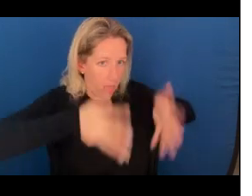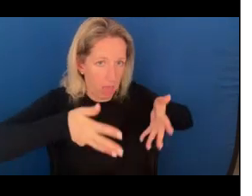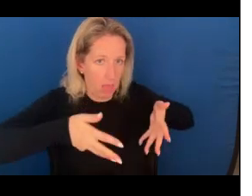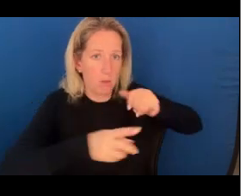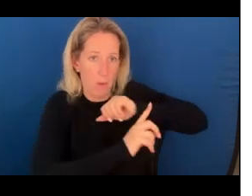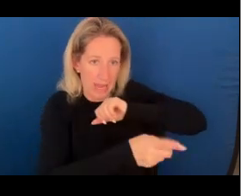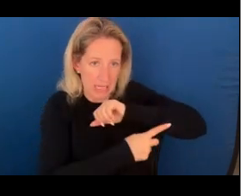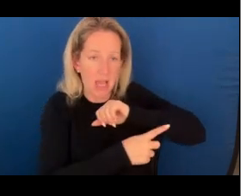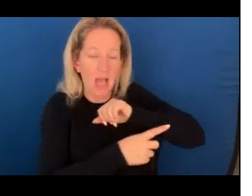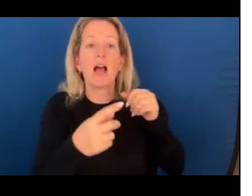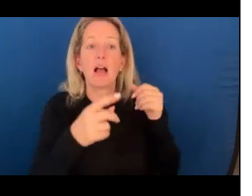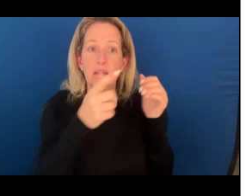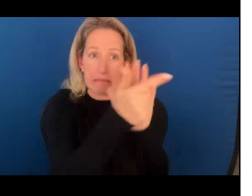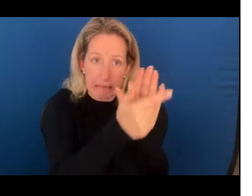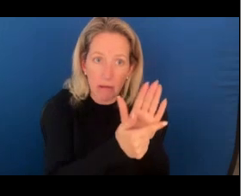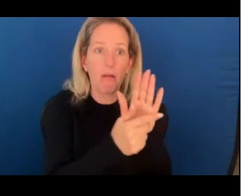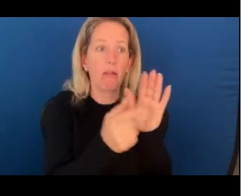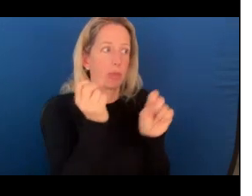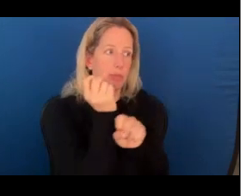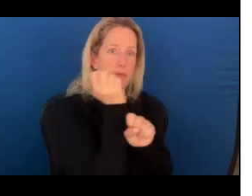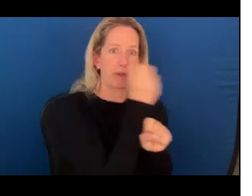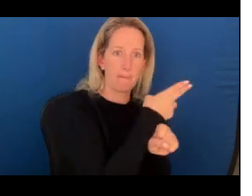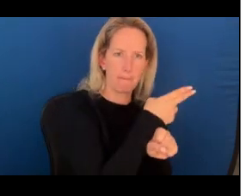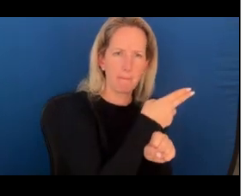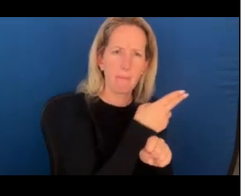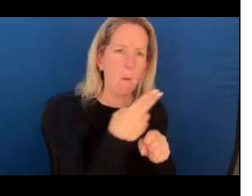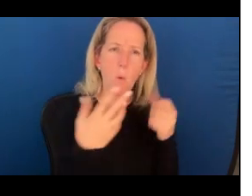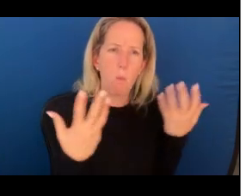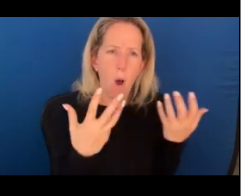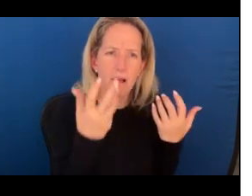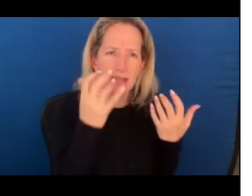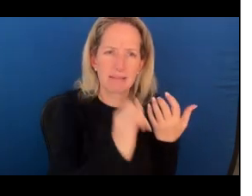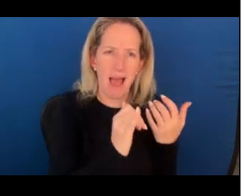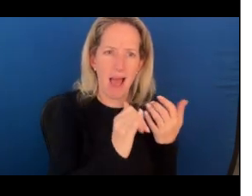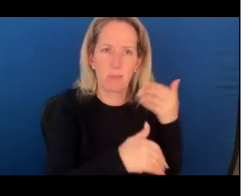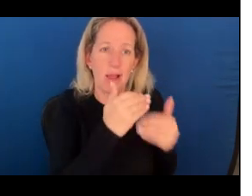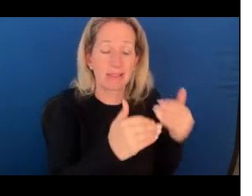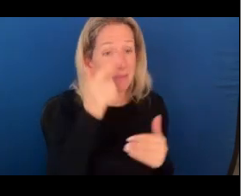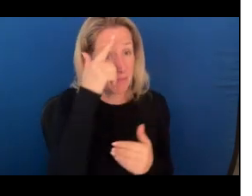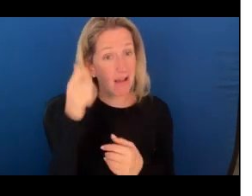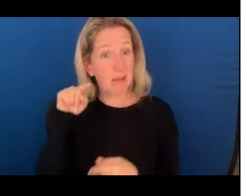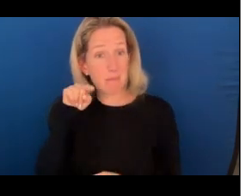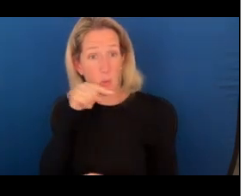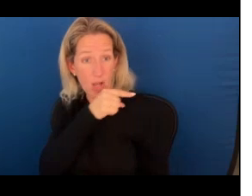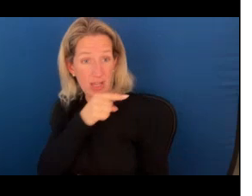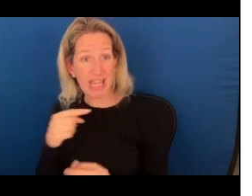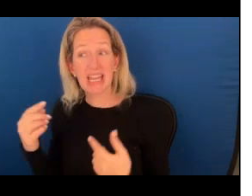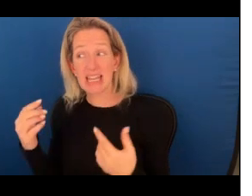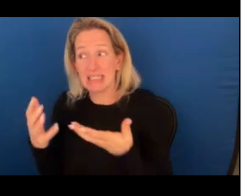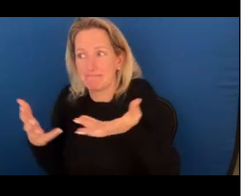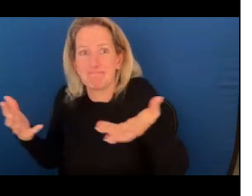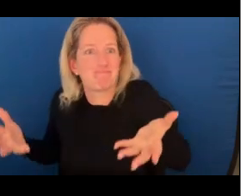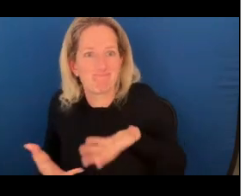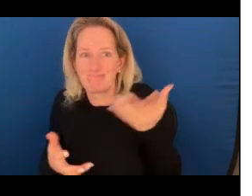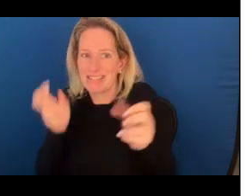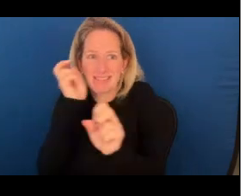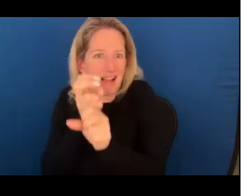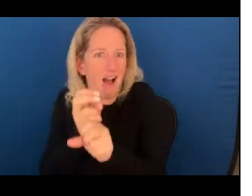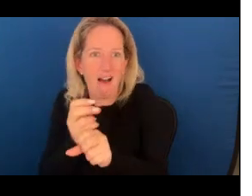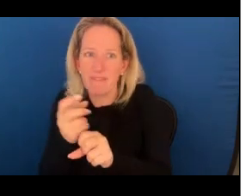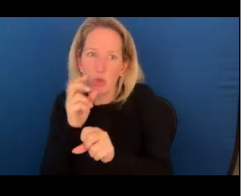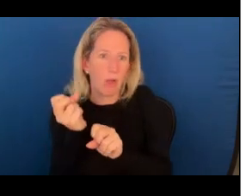that you have to have, like, an ID. And so if we have folks who are operating, like, under the radar, they don't have legal ways that they can dump